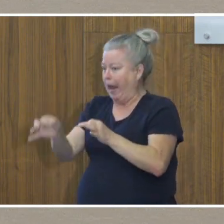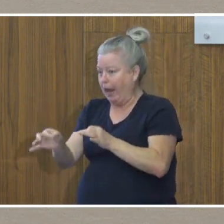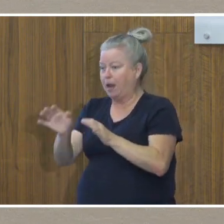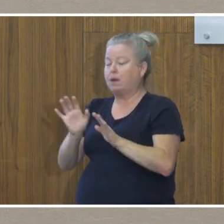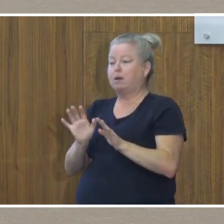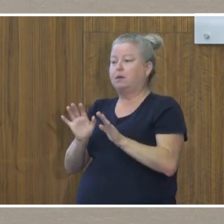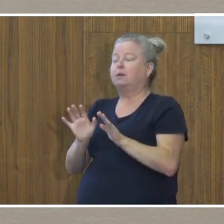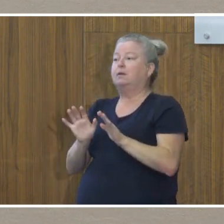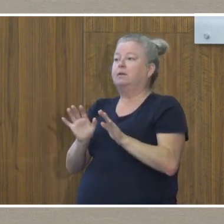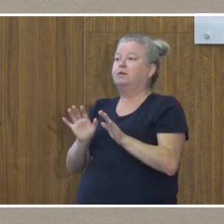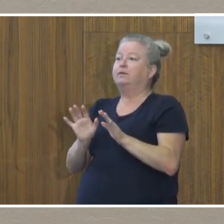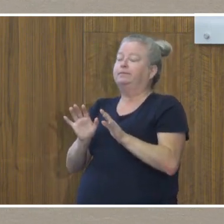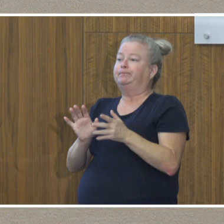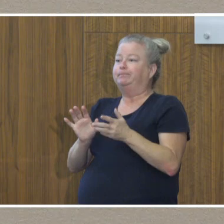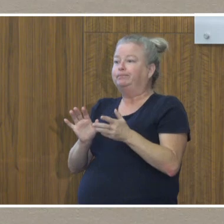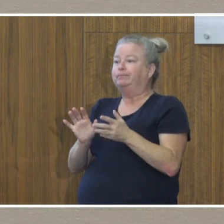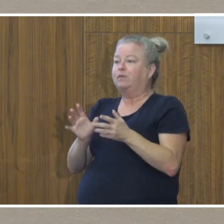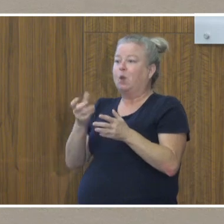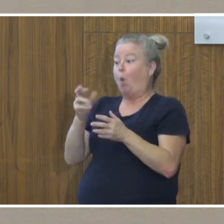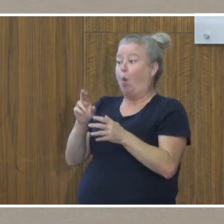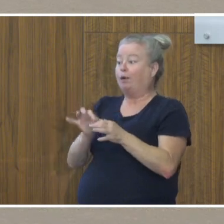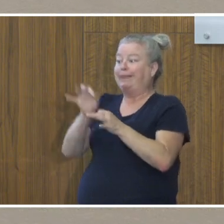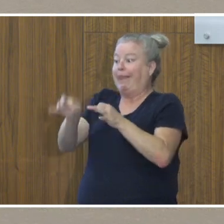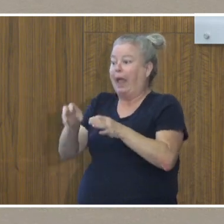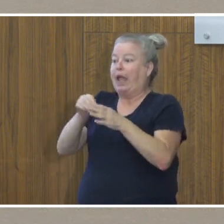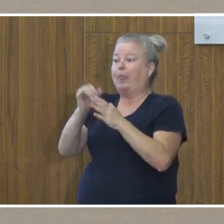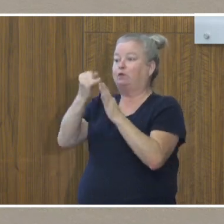a delay in the drawing of maps.